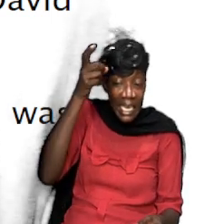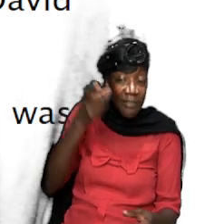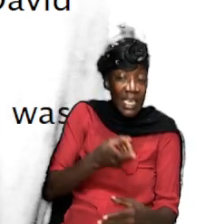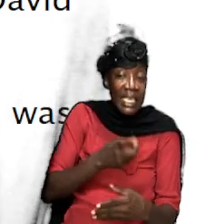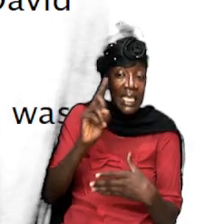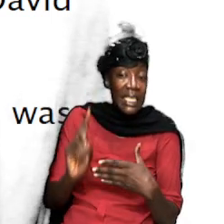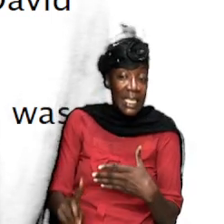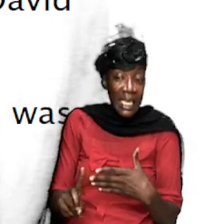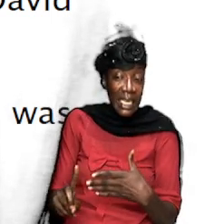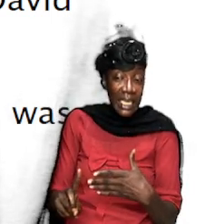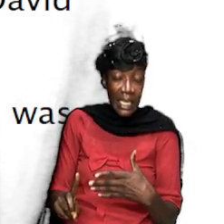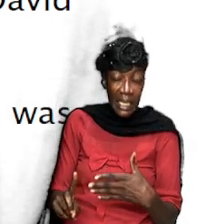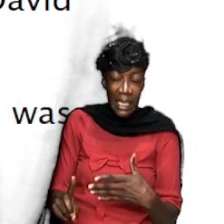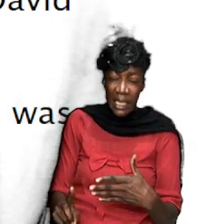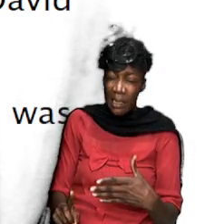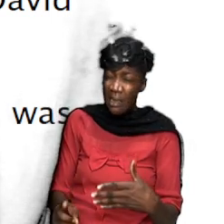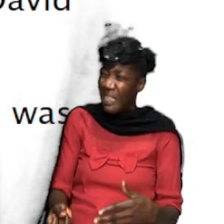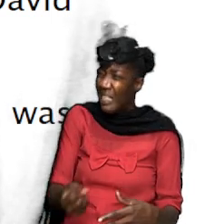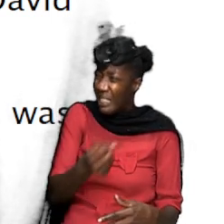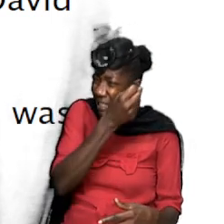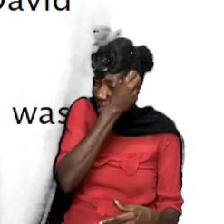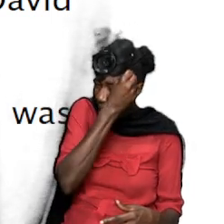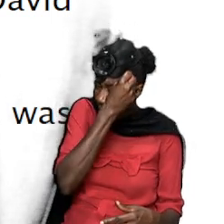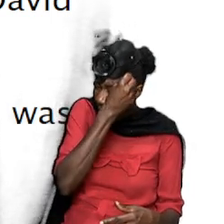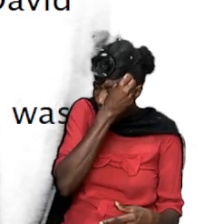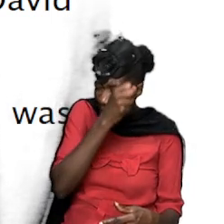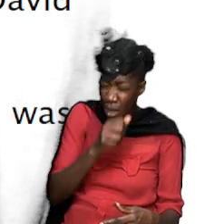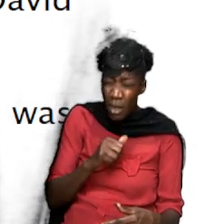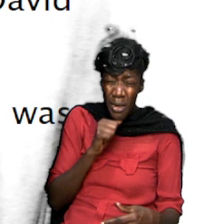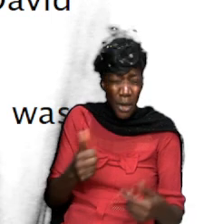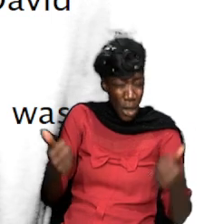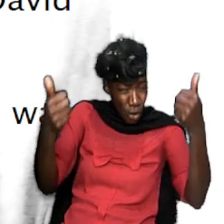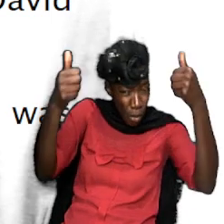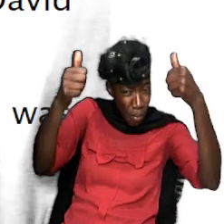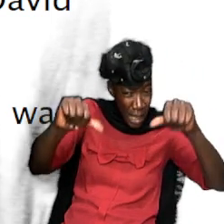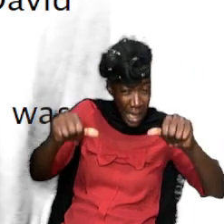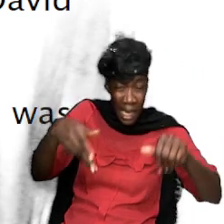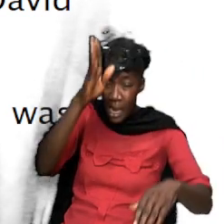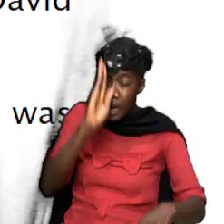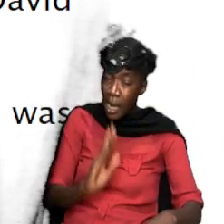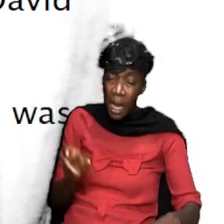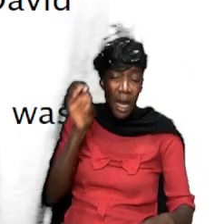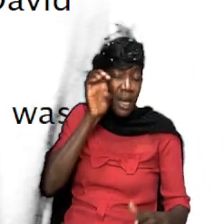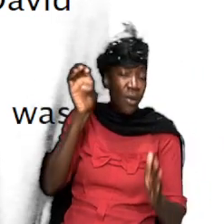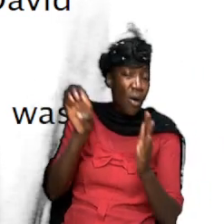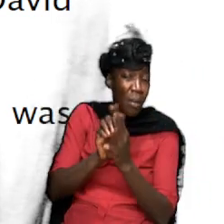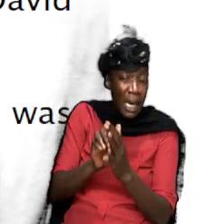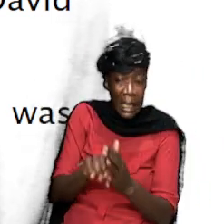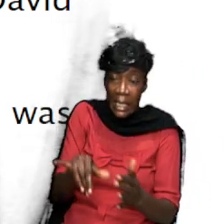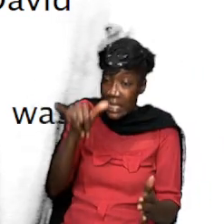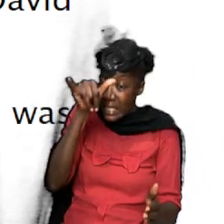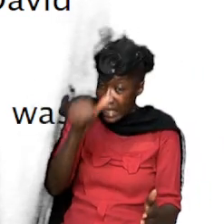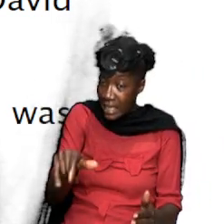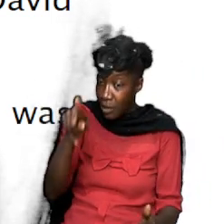Saul disobeyed the commandment of God. Yet, one was rejected